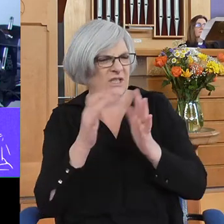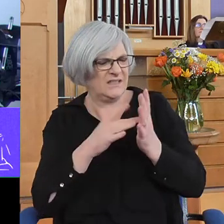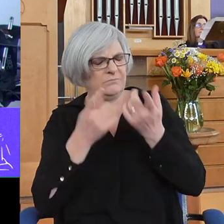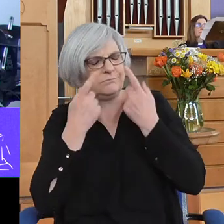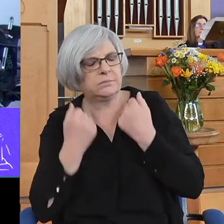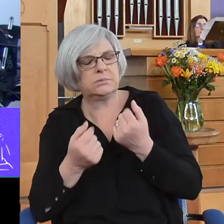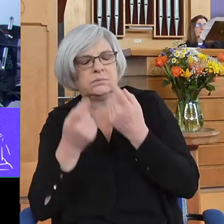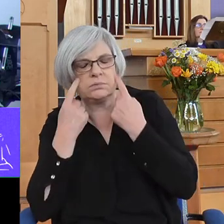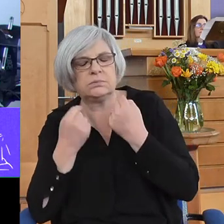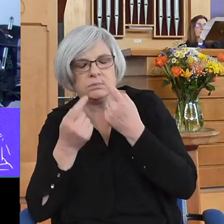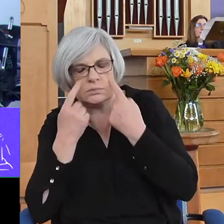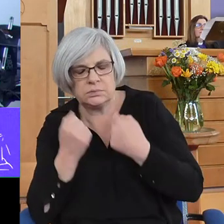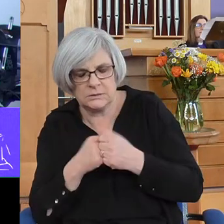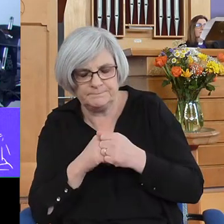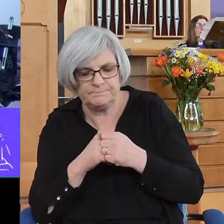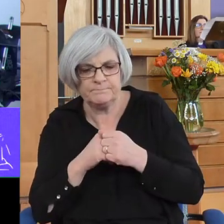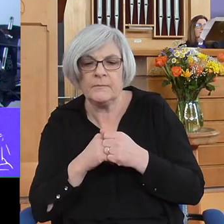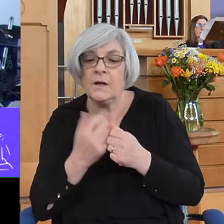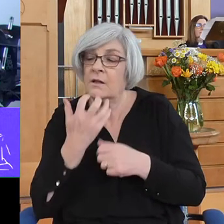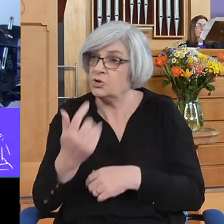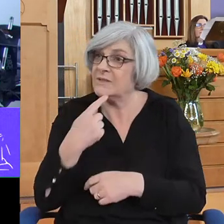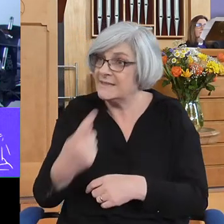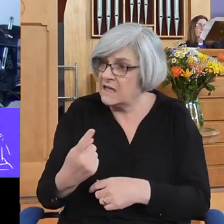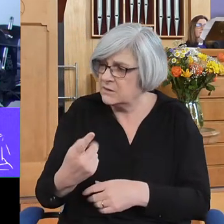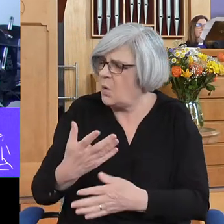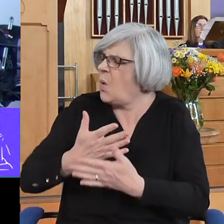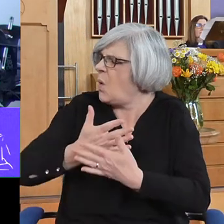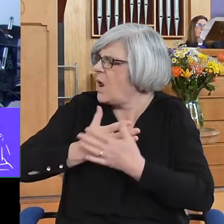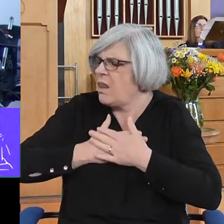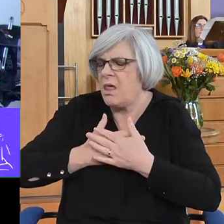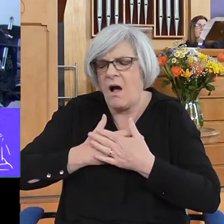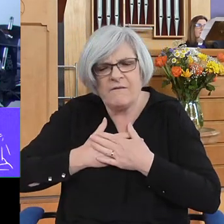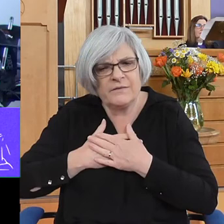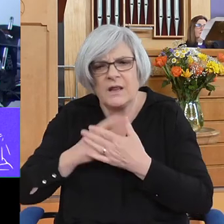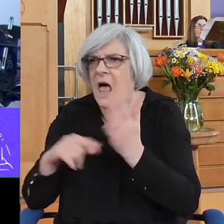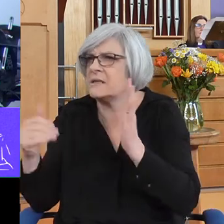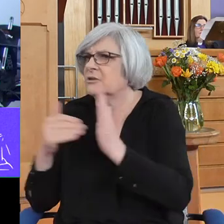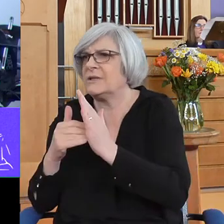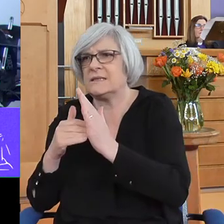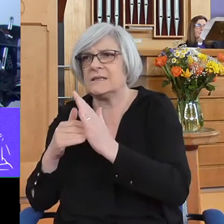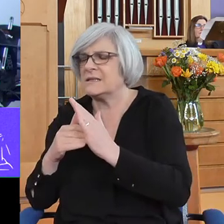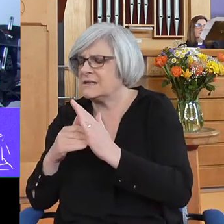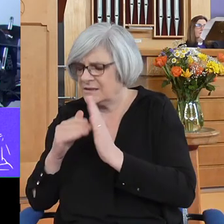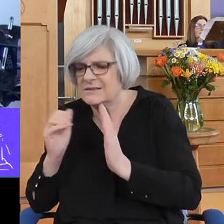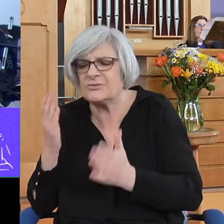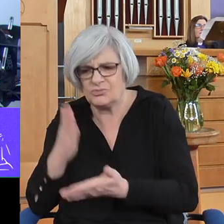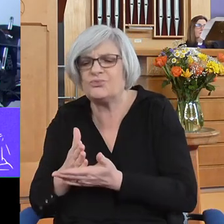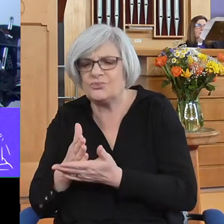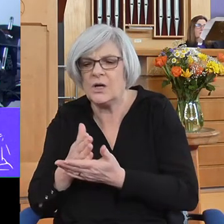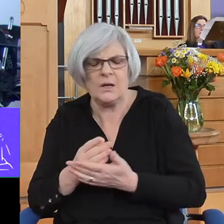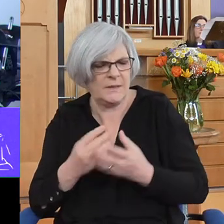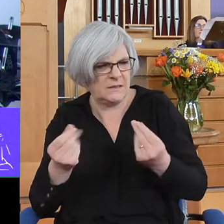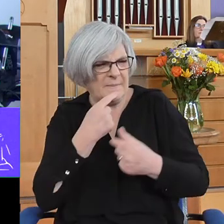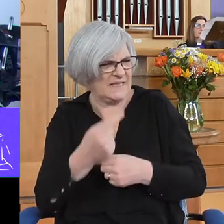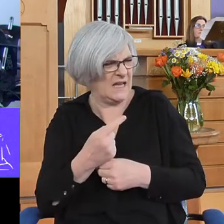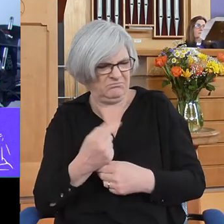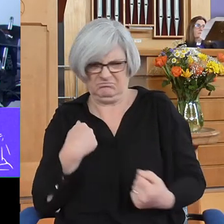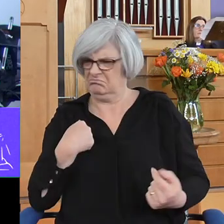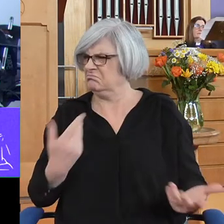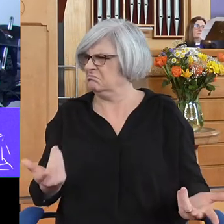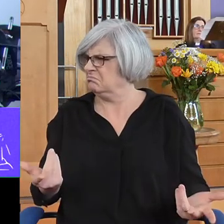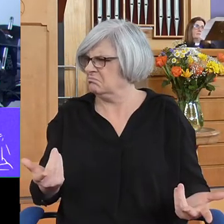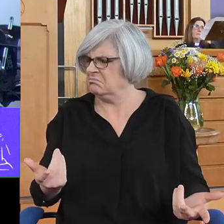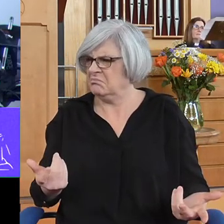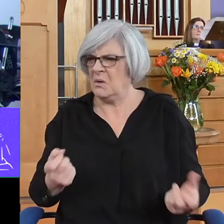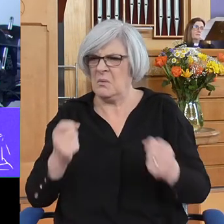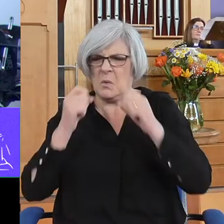wept. Then the Jews said, see how he loved him. But some of them said, could not he who opened